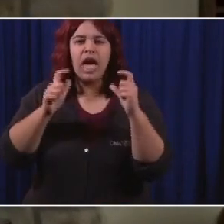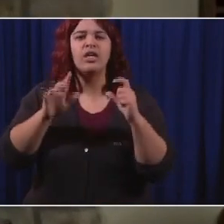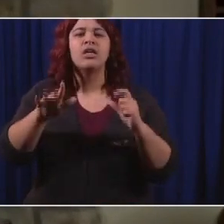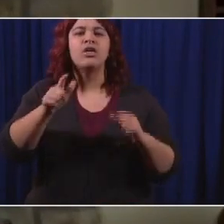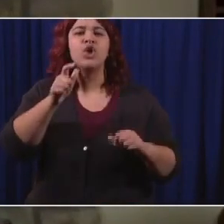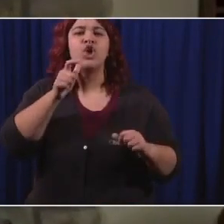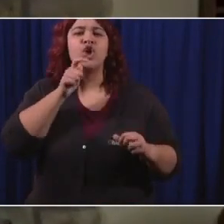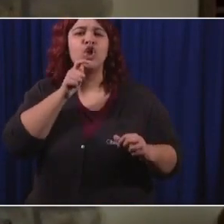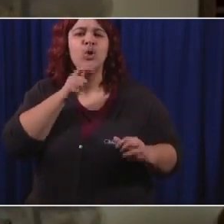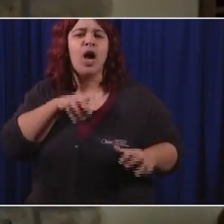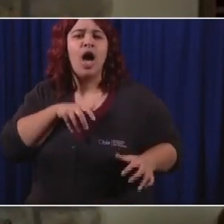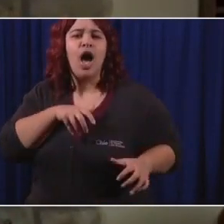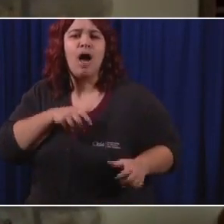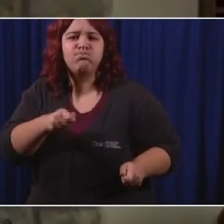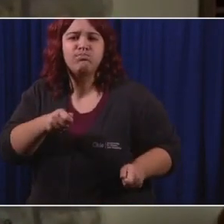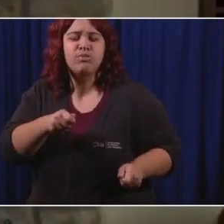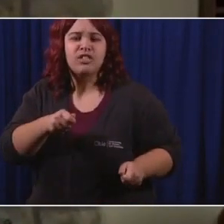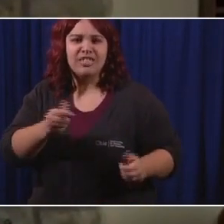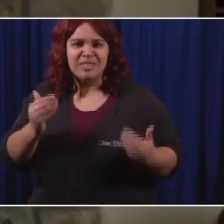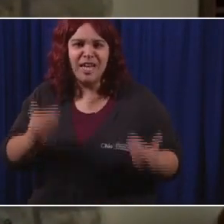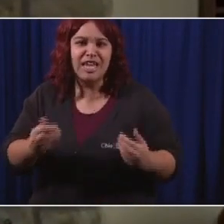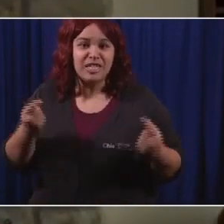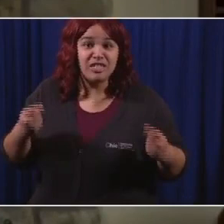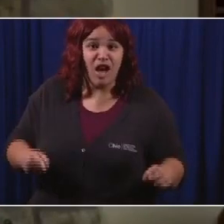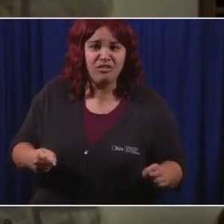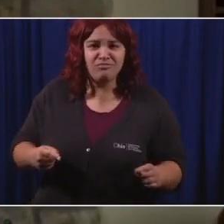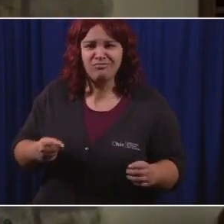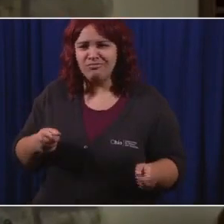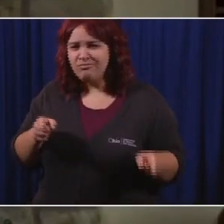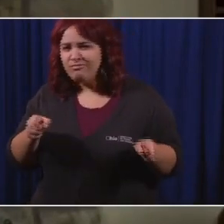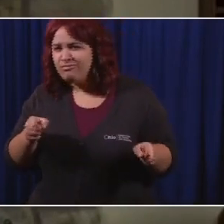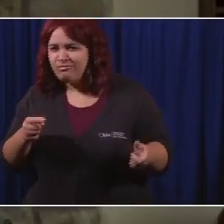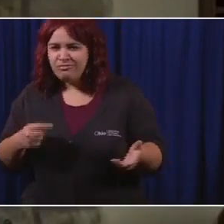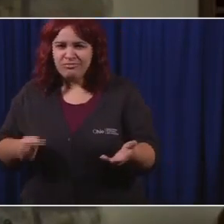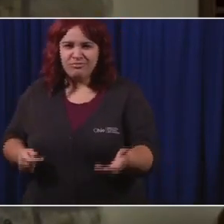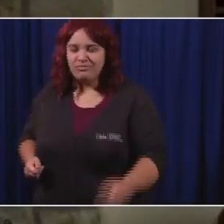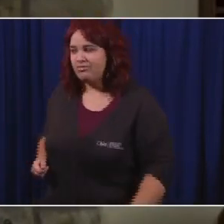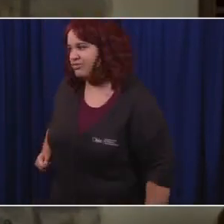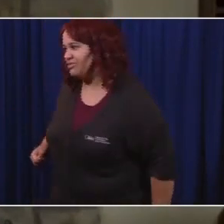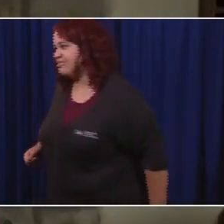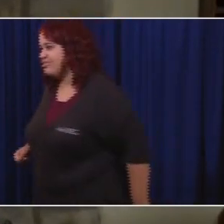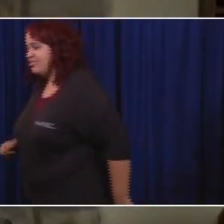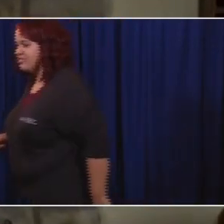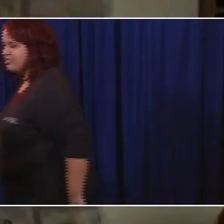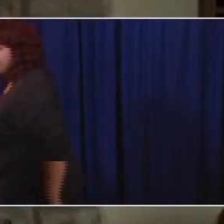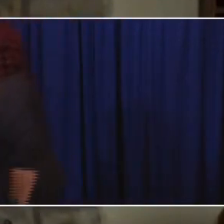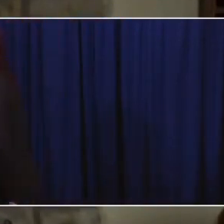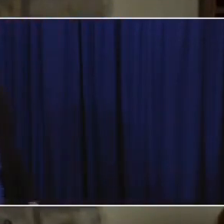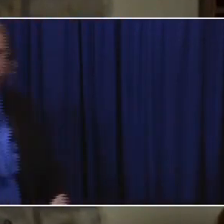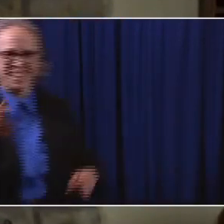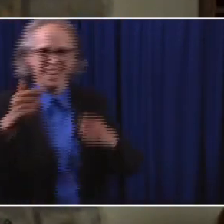Well, you'd have to ask the legislature. I think you have a pretty good idea of the answer to that question.